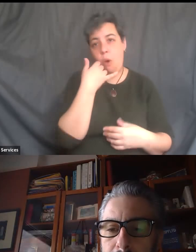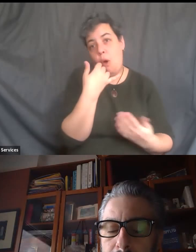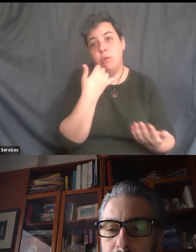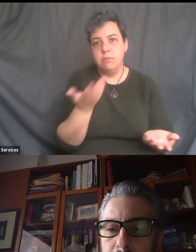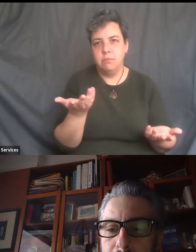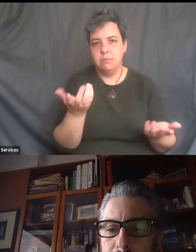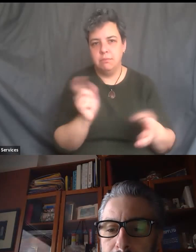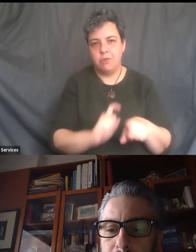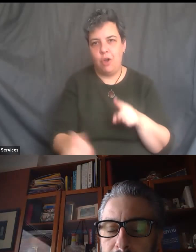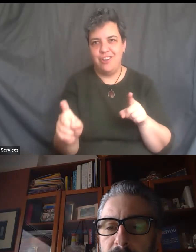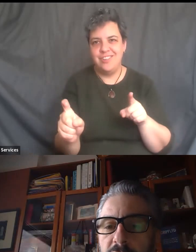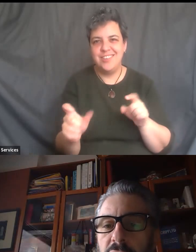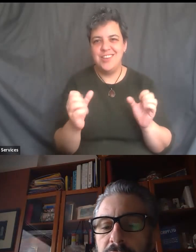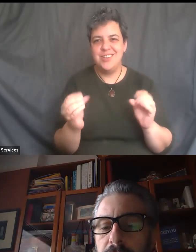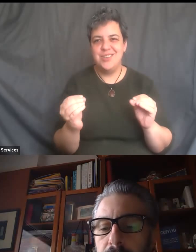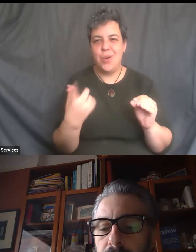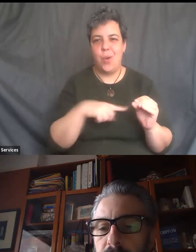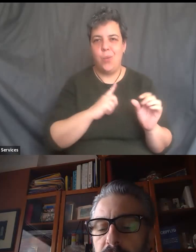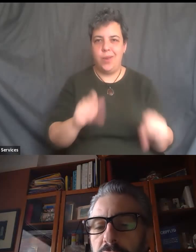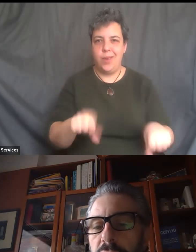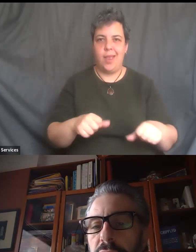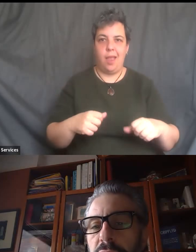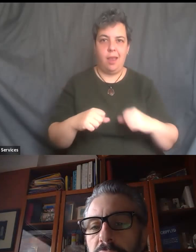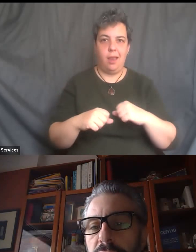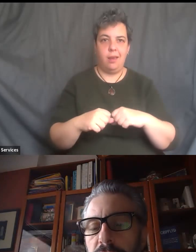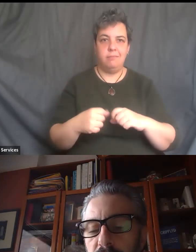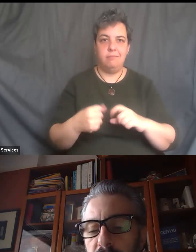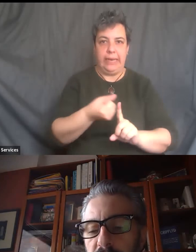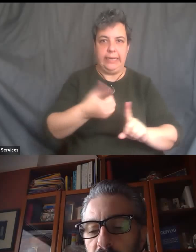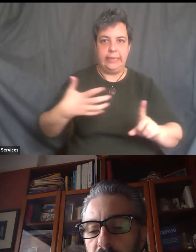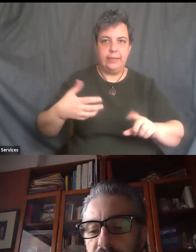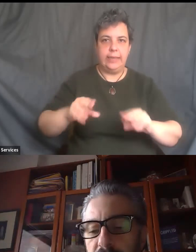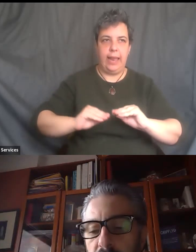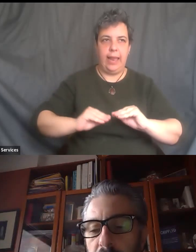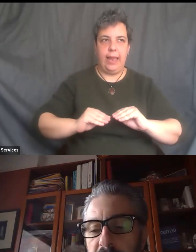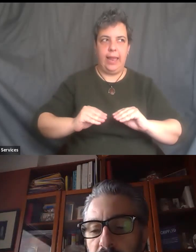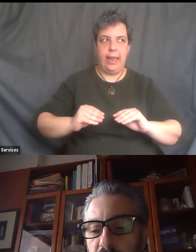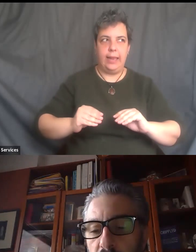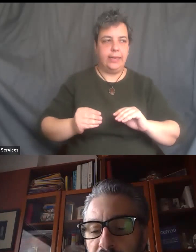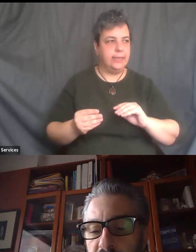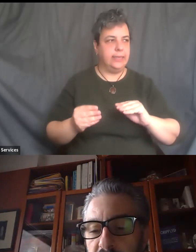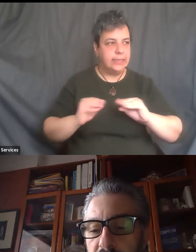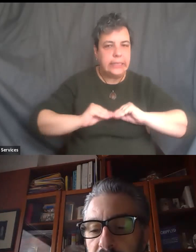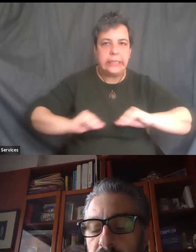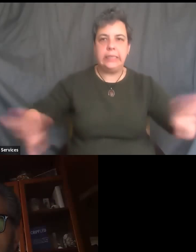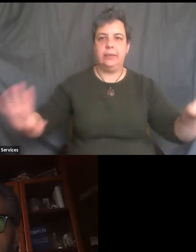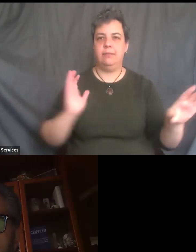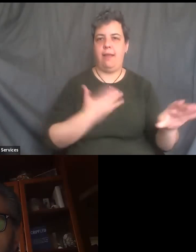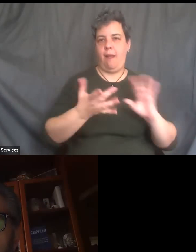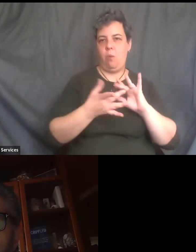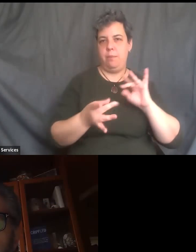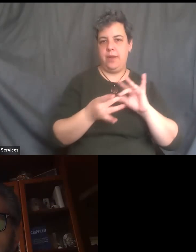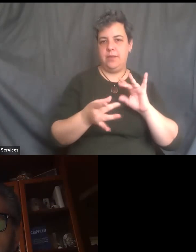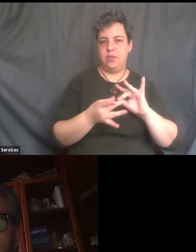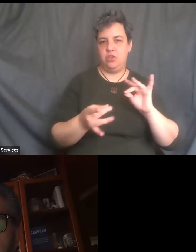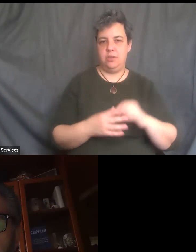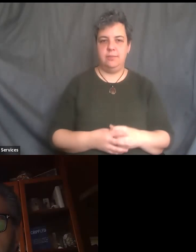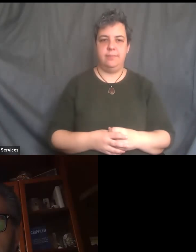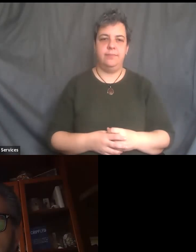amplifying our messaging as well. But thank you so much for bringing up that important point. And Jonathan, Michael Schnall from Staten Island